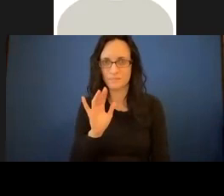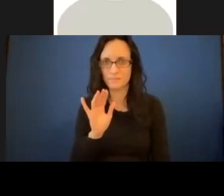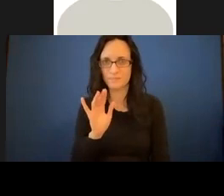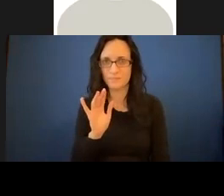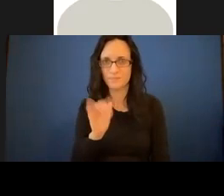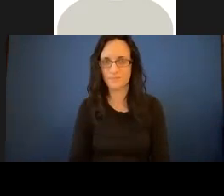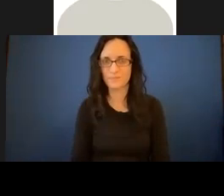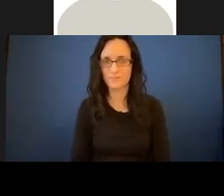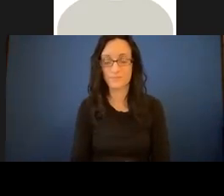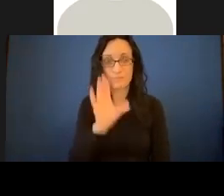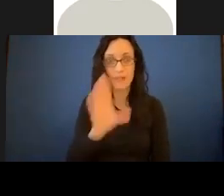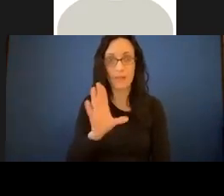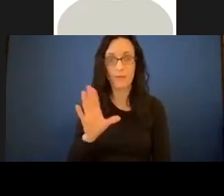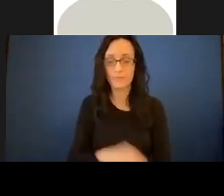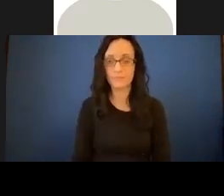Hello?